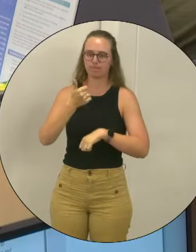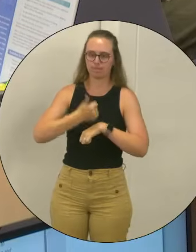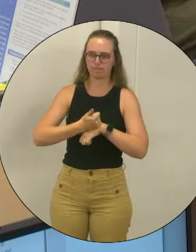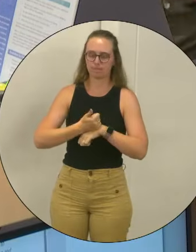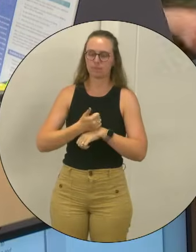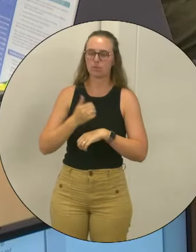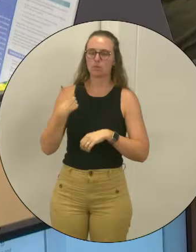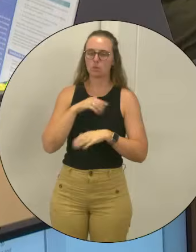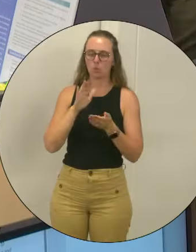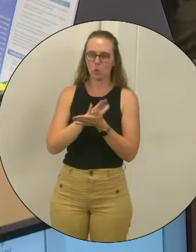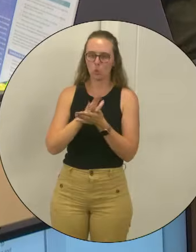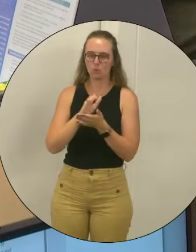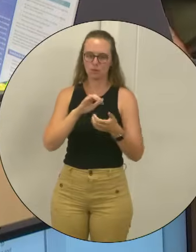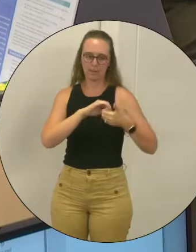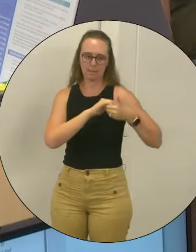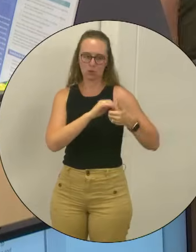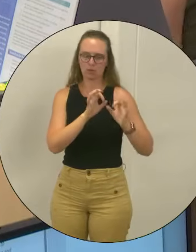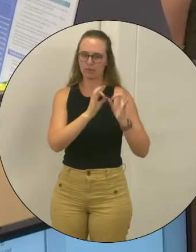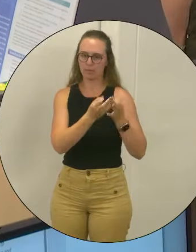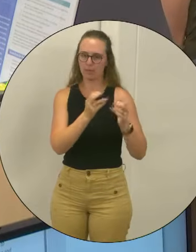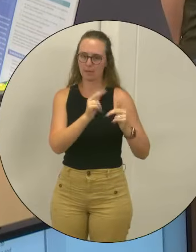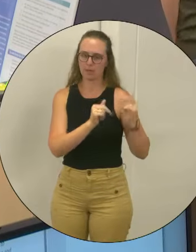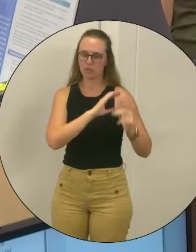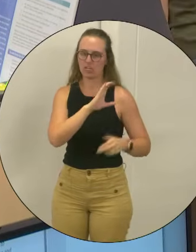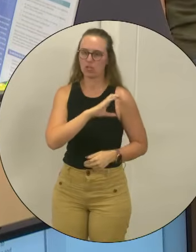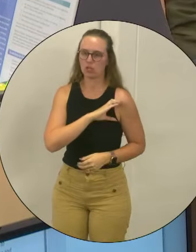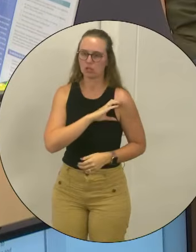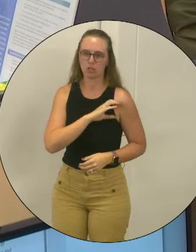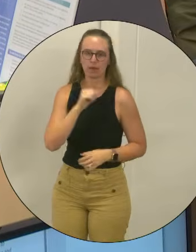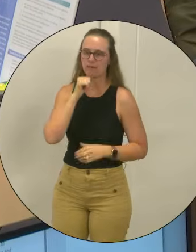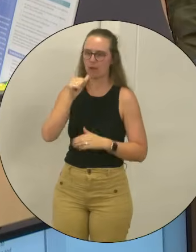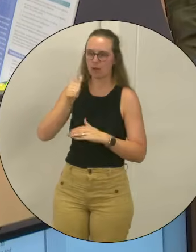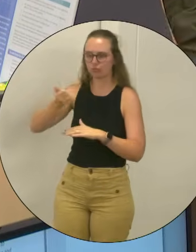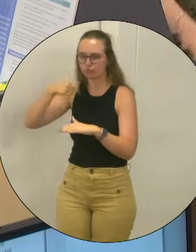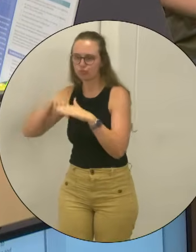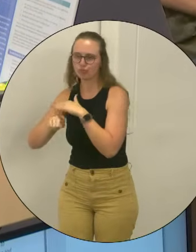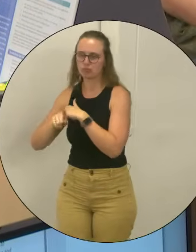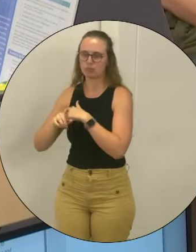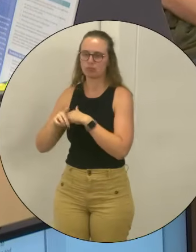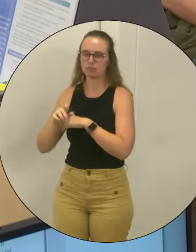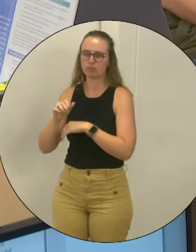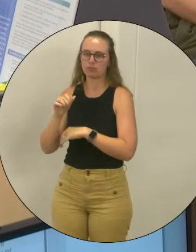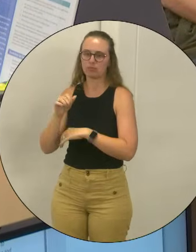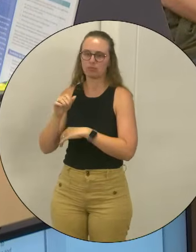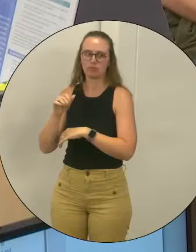Our schools should partner with families to build character, not undermine